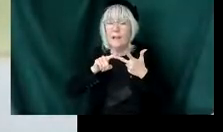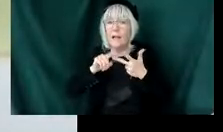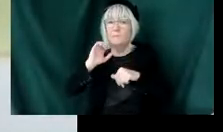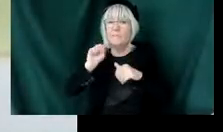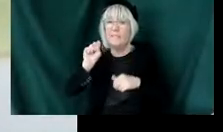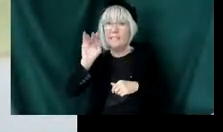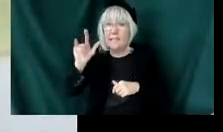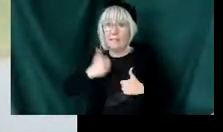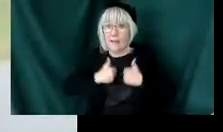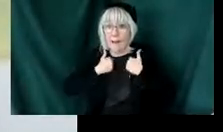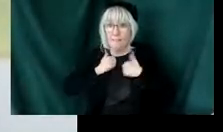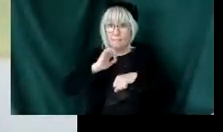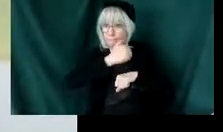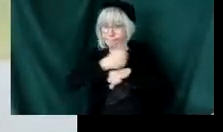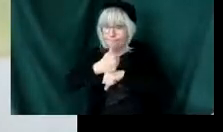do a drawing.